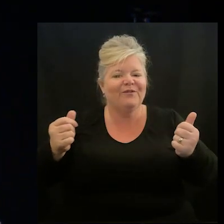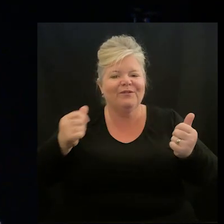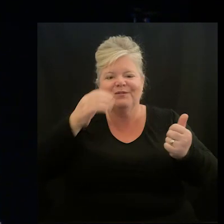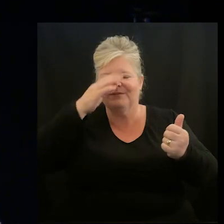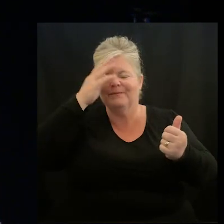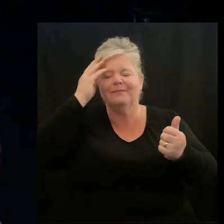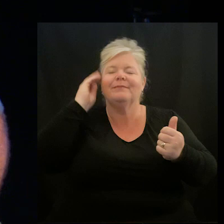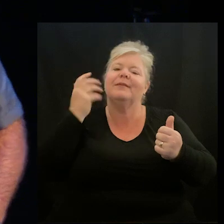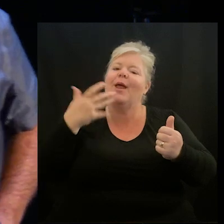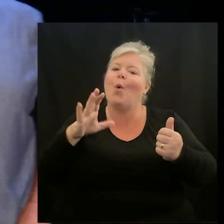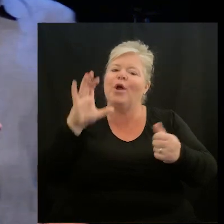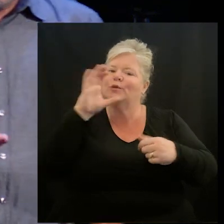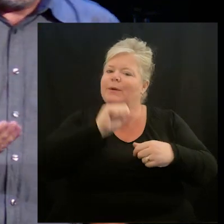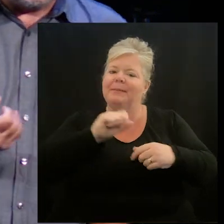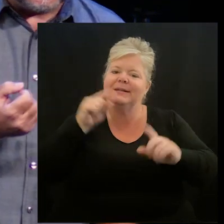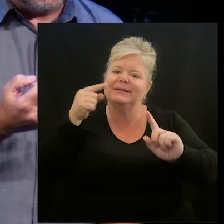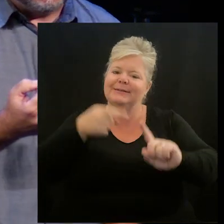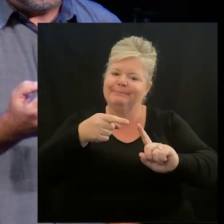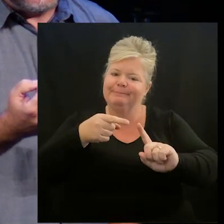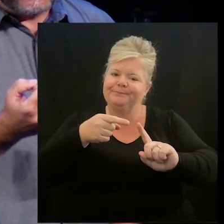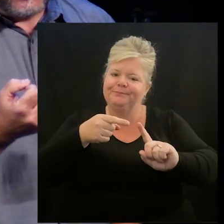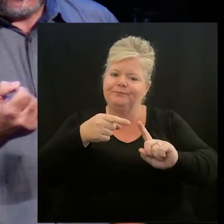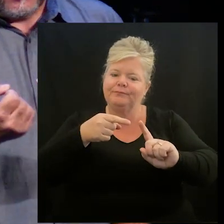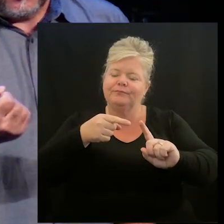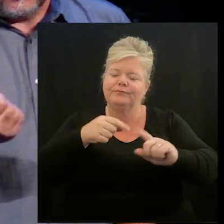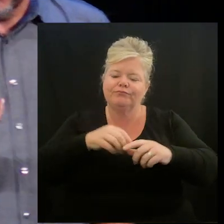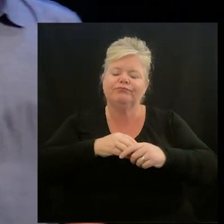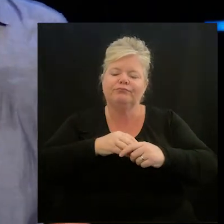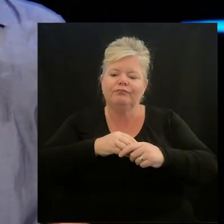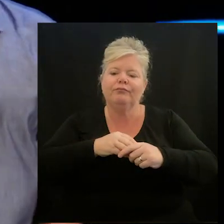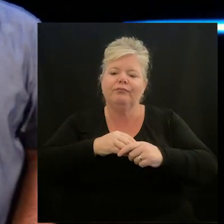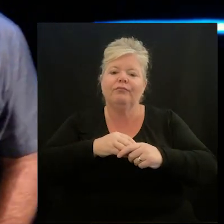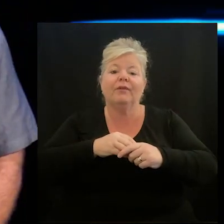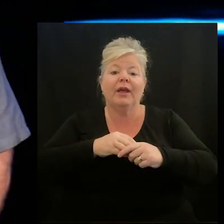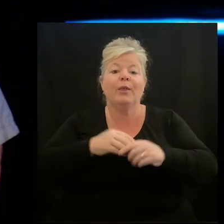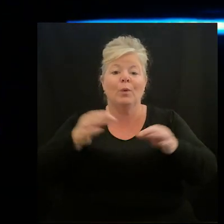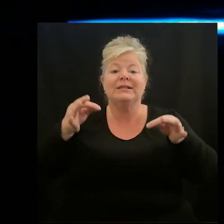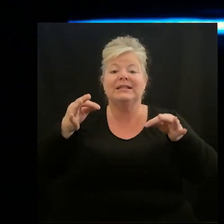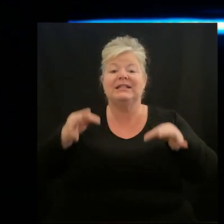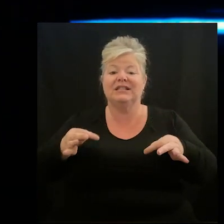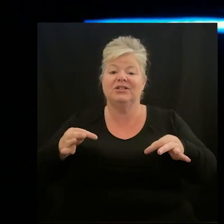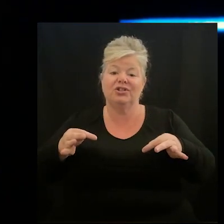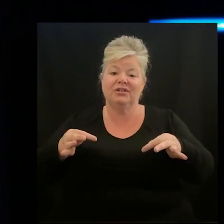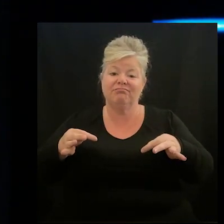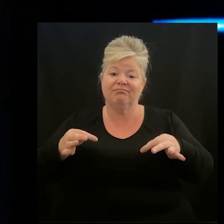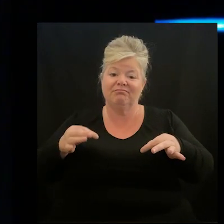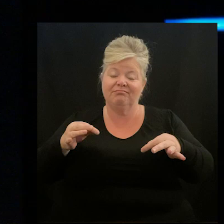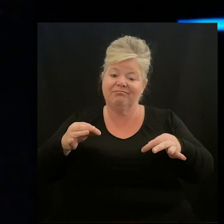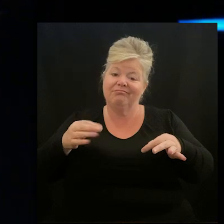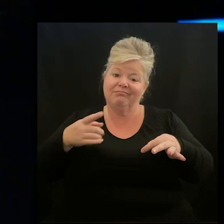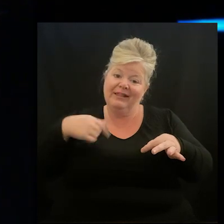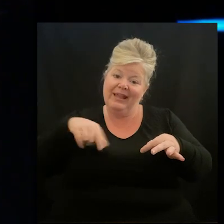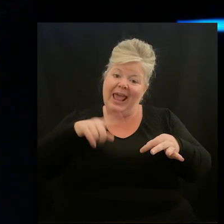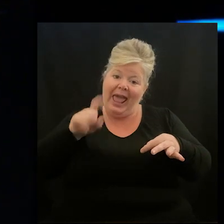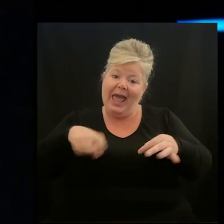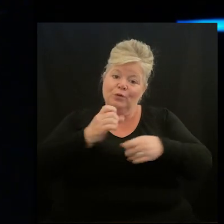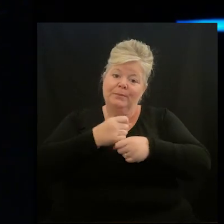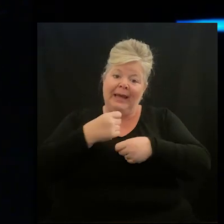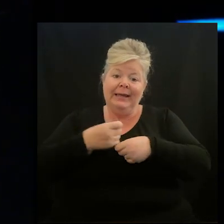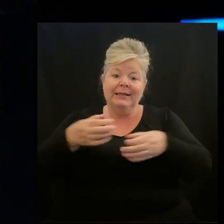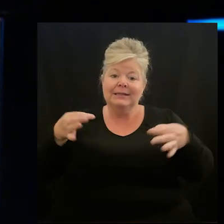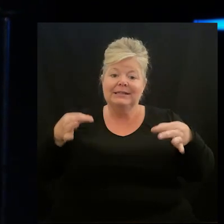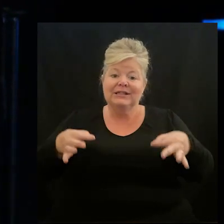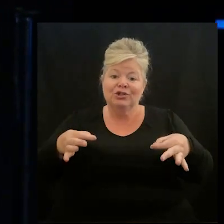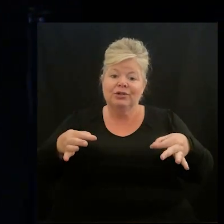miss as I conclude this word today. There was a decision that had to be made. A decision